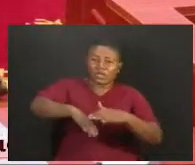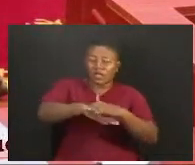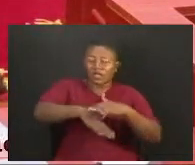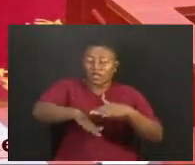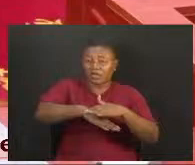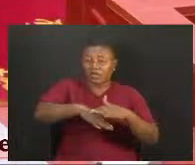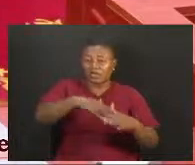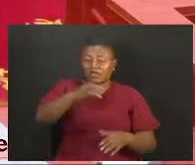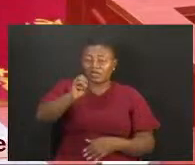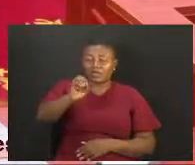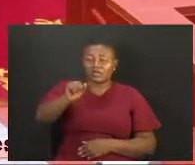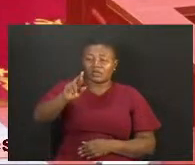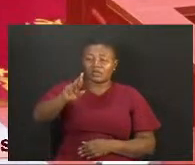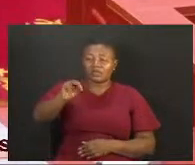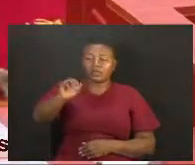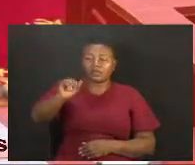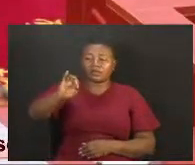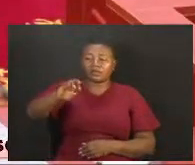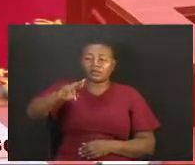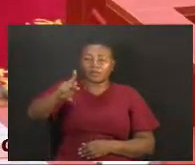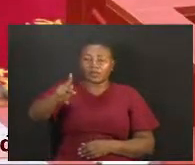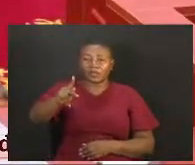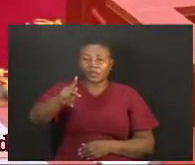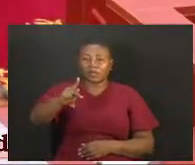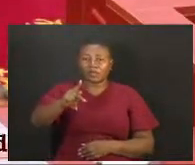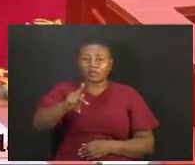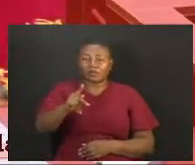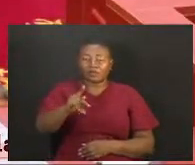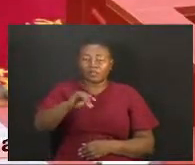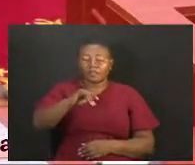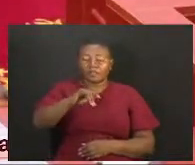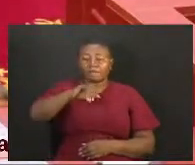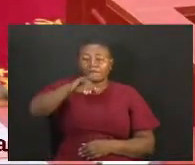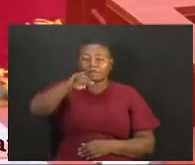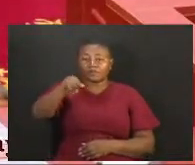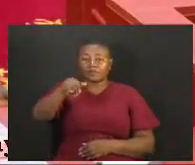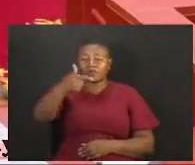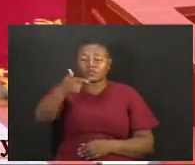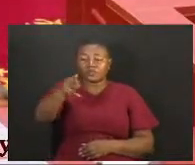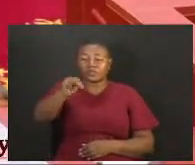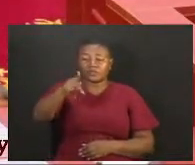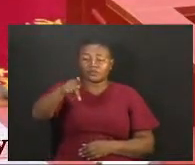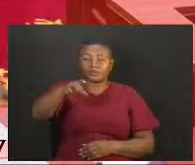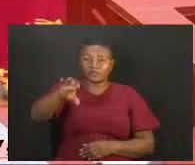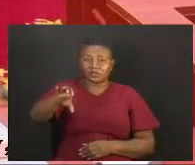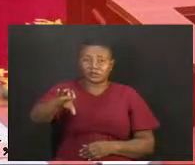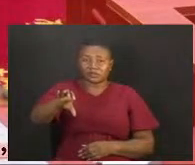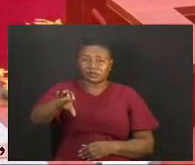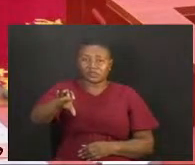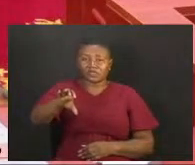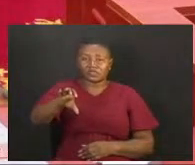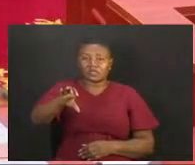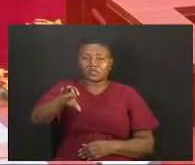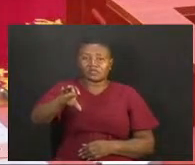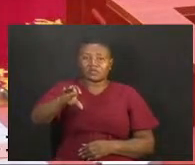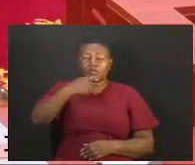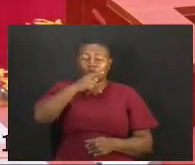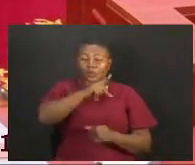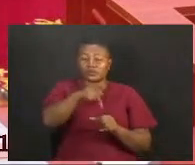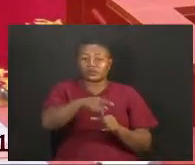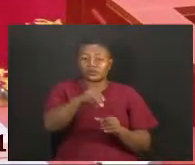act. So, Speaker, JNPC share of net carried and participating interest